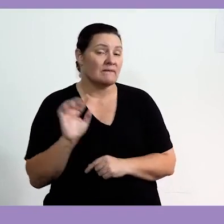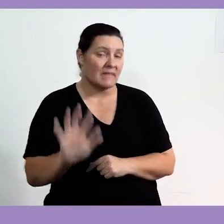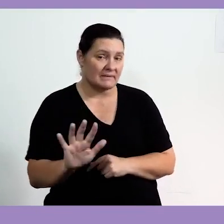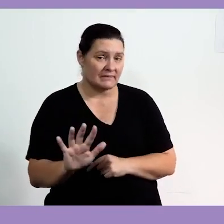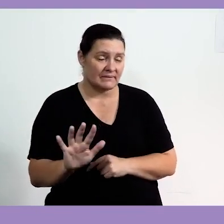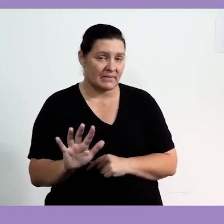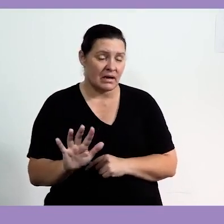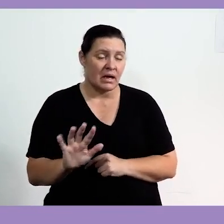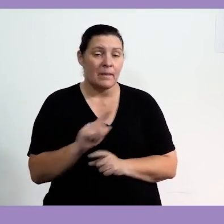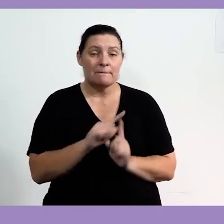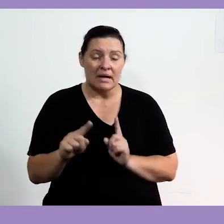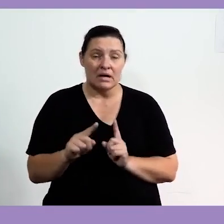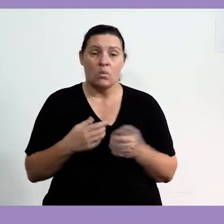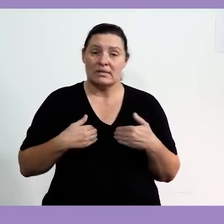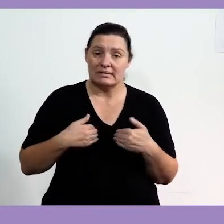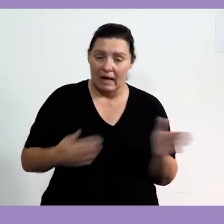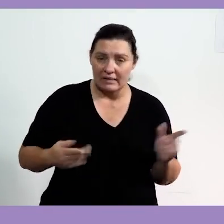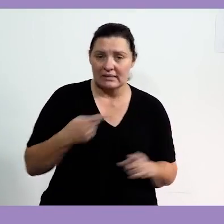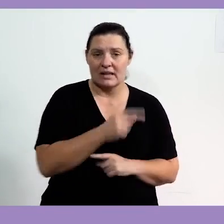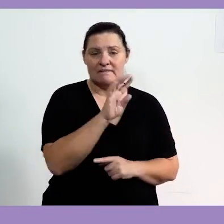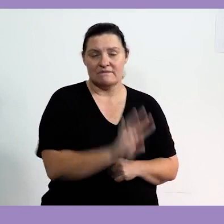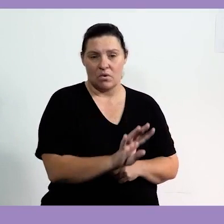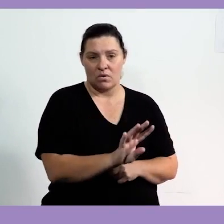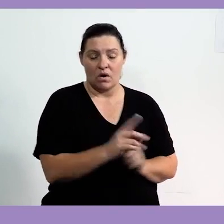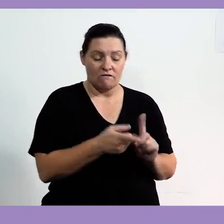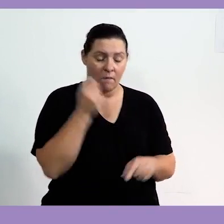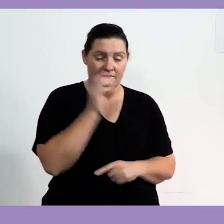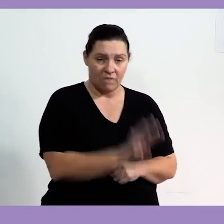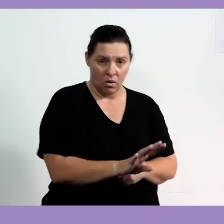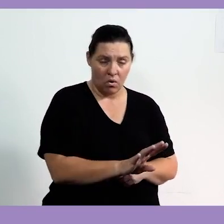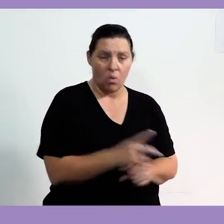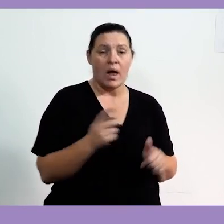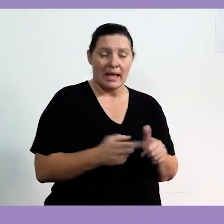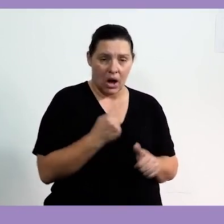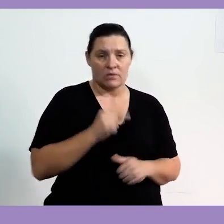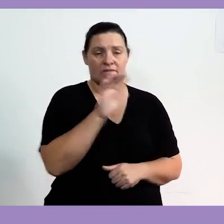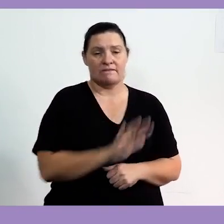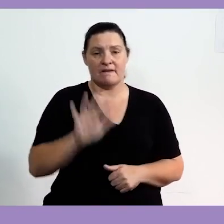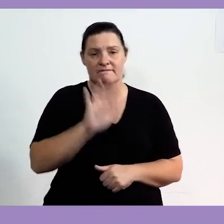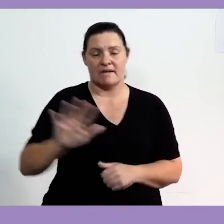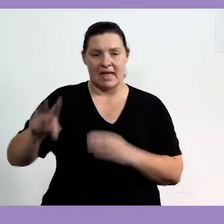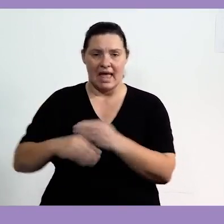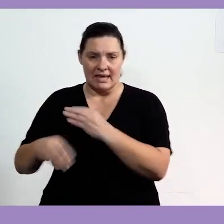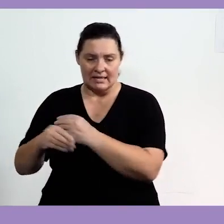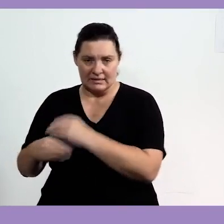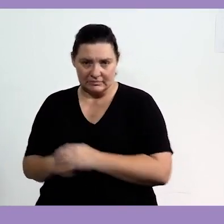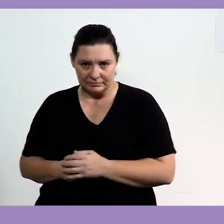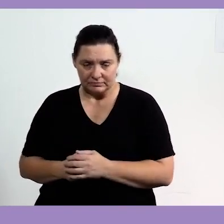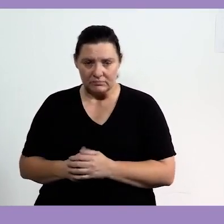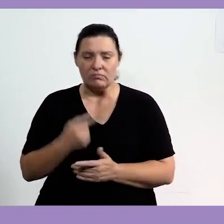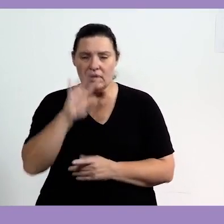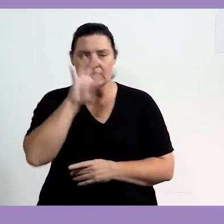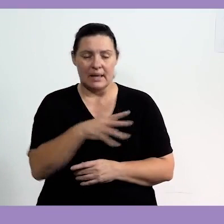difference was 5, except that we have started there at 4. So from 4, we are counting in 5s. Let's fill